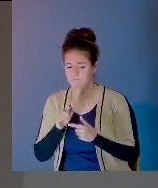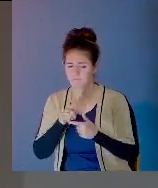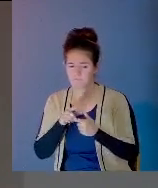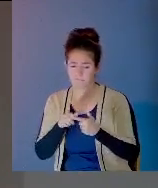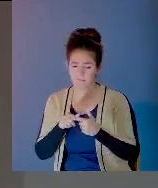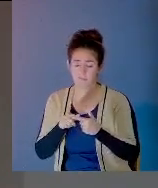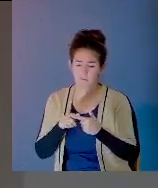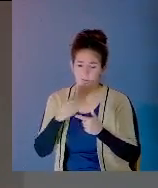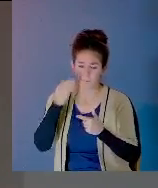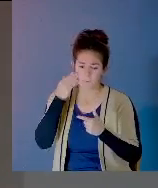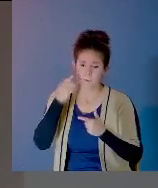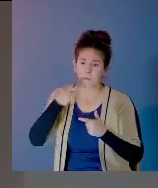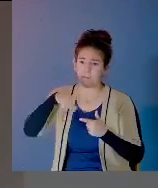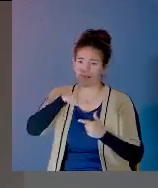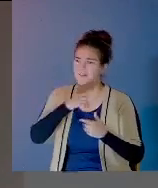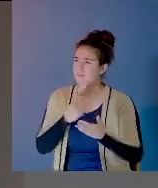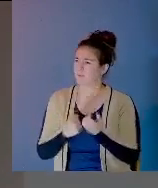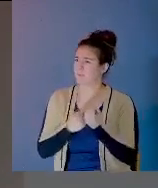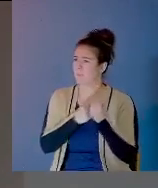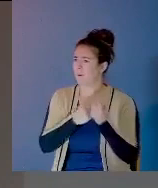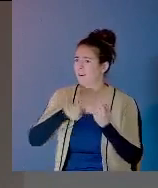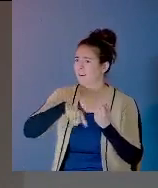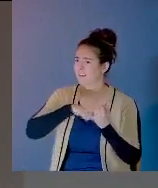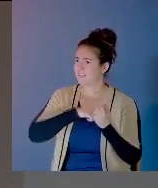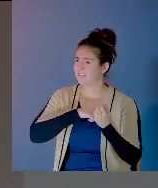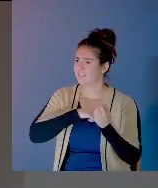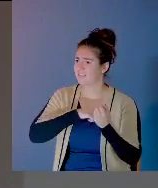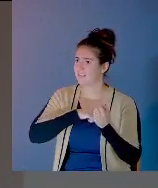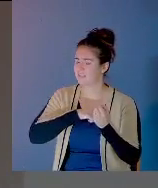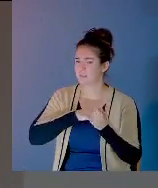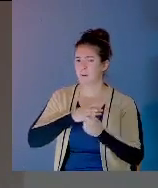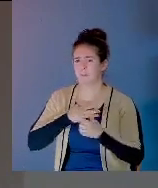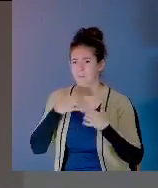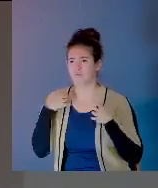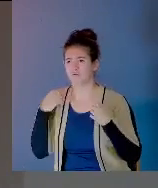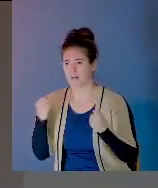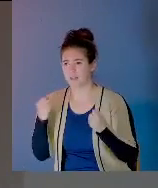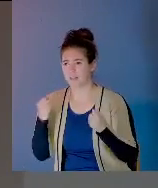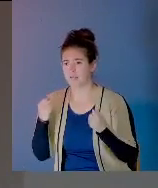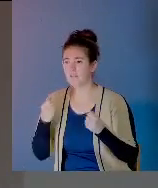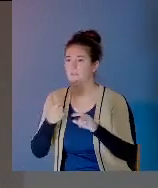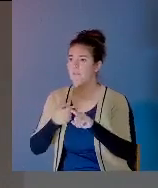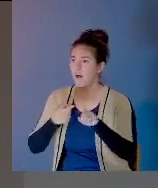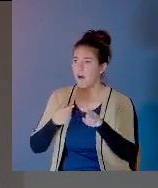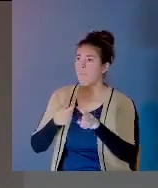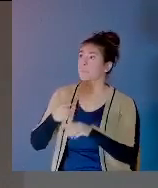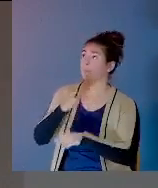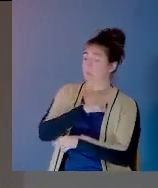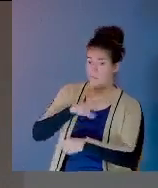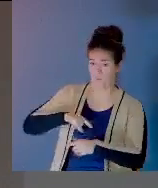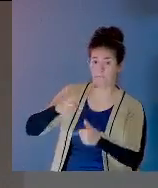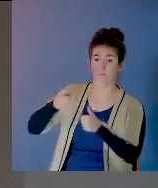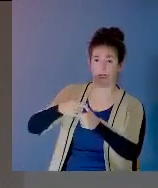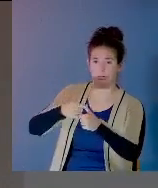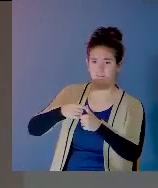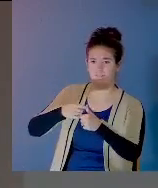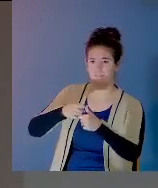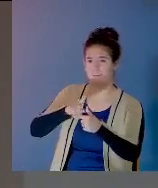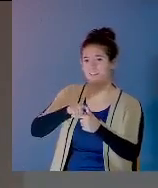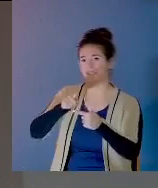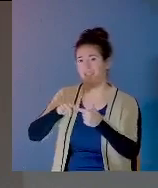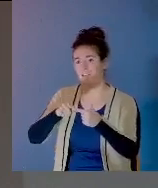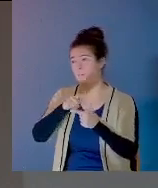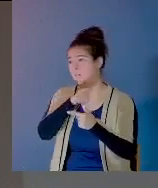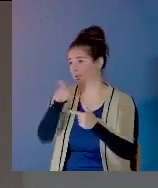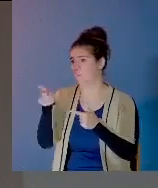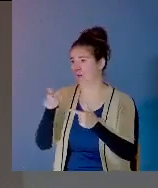That's where my strength comes from the Lord first and from all of you. And my husband being